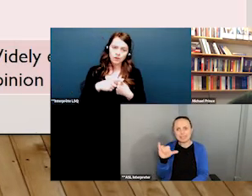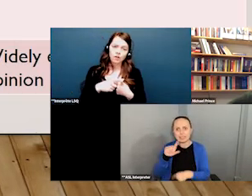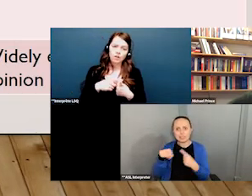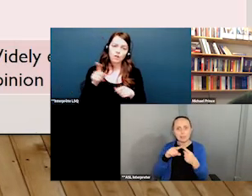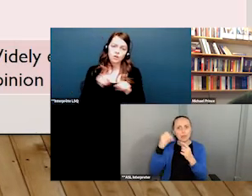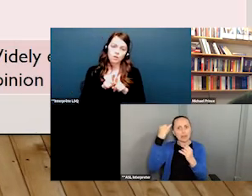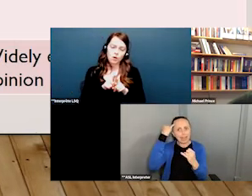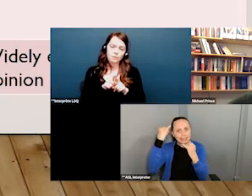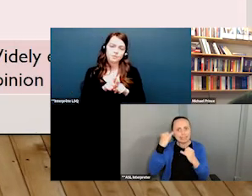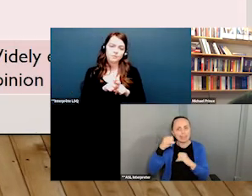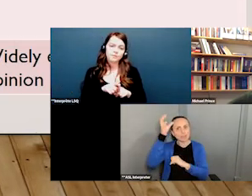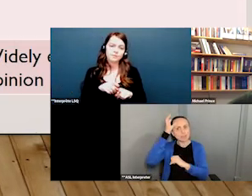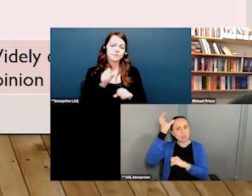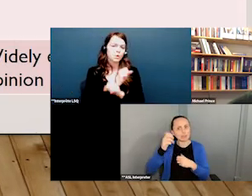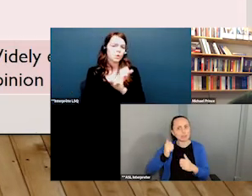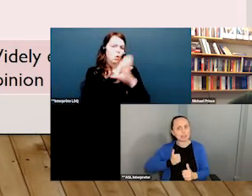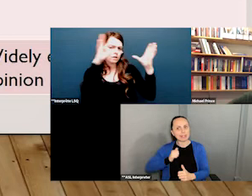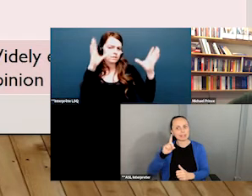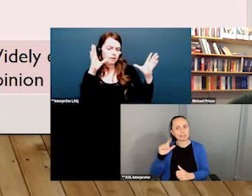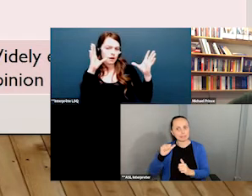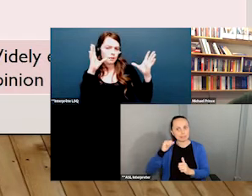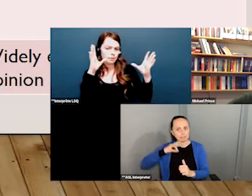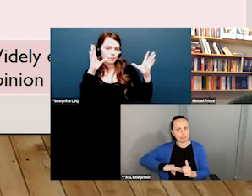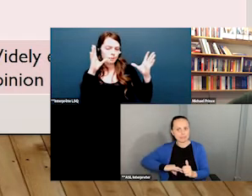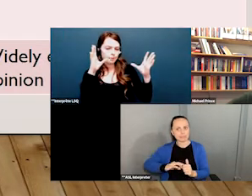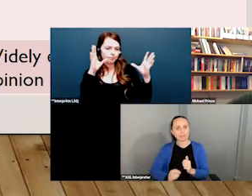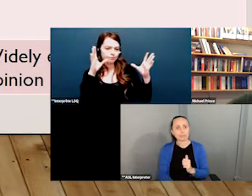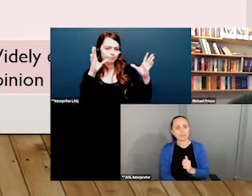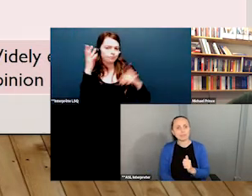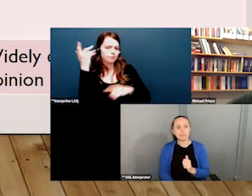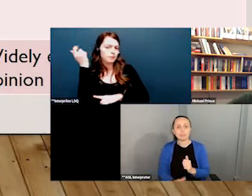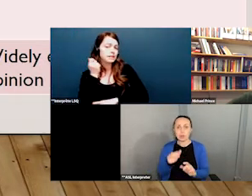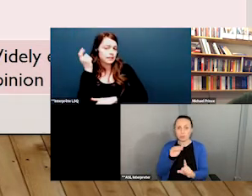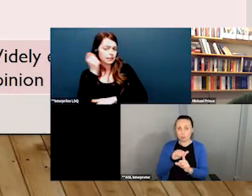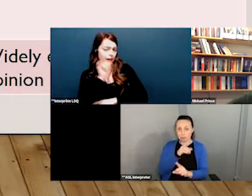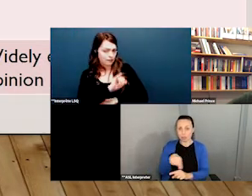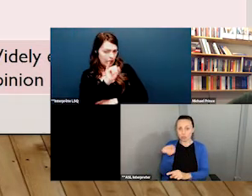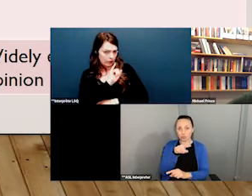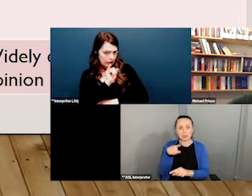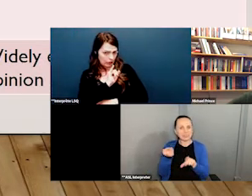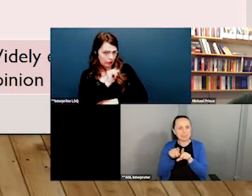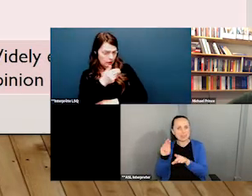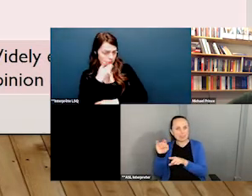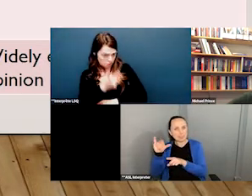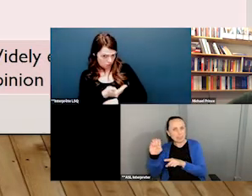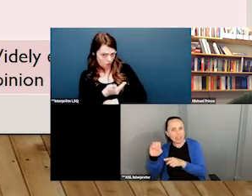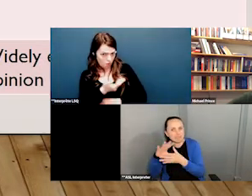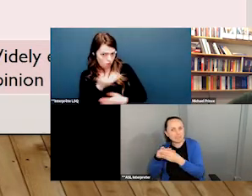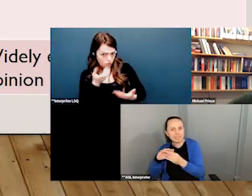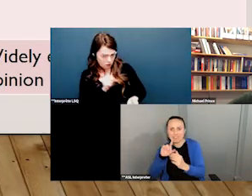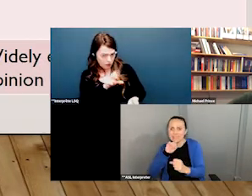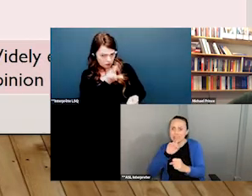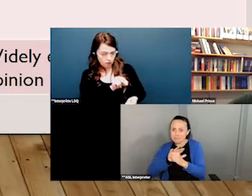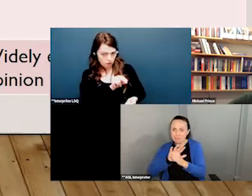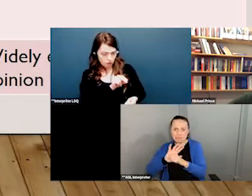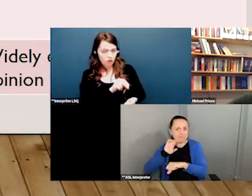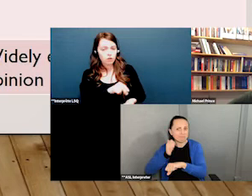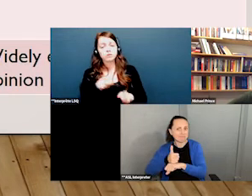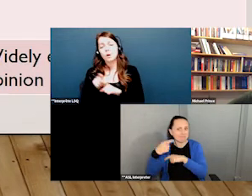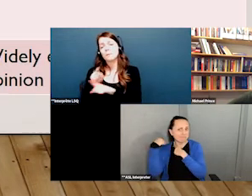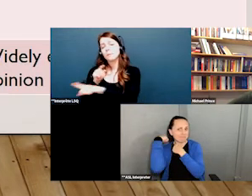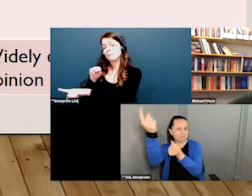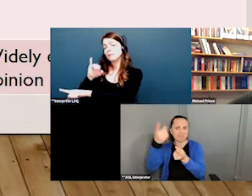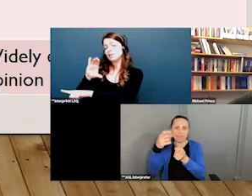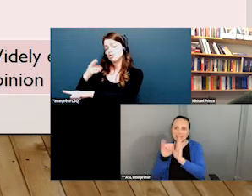concept of a Canada Disability Benefit. Just to remind you, as Michelle did, it's a commitment that's been identified in